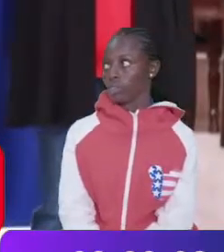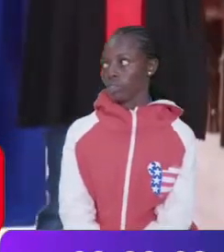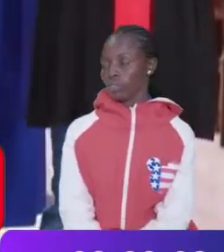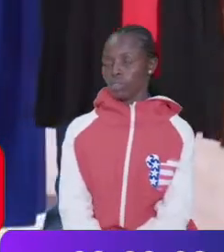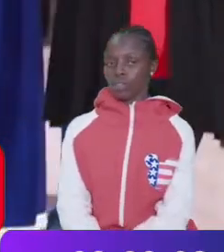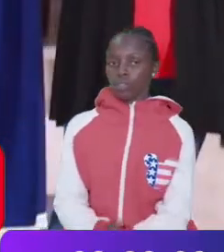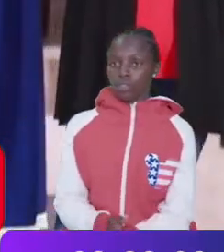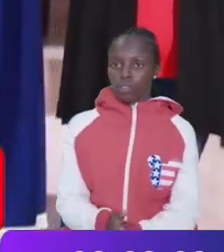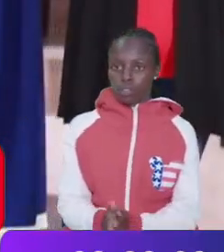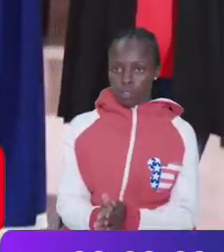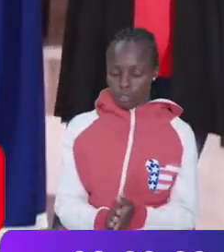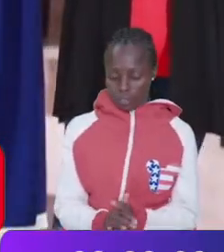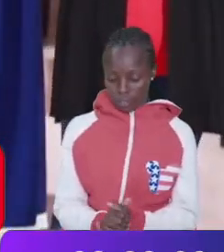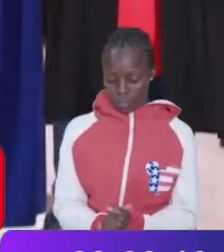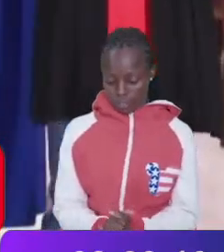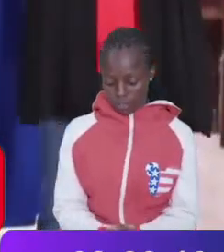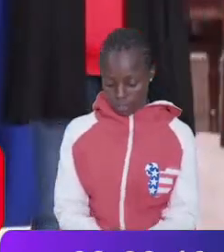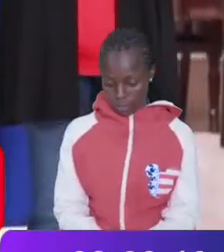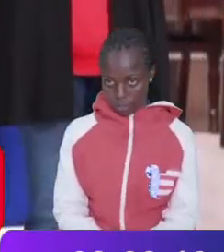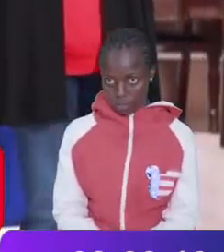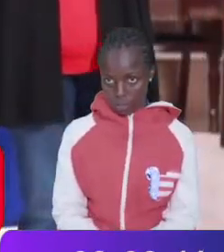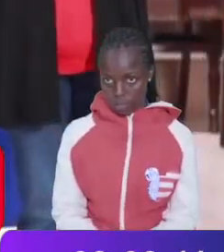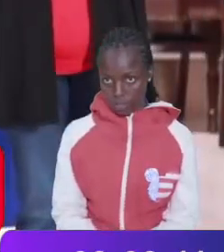chochote bila wewe. Tukushukuru.